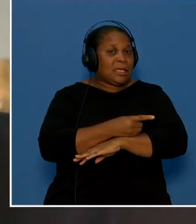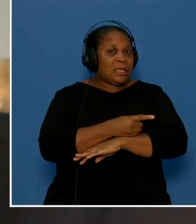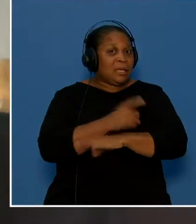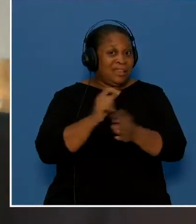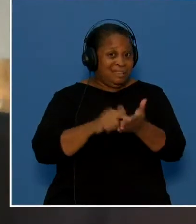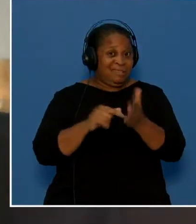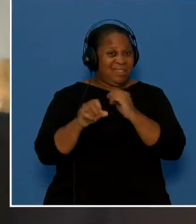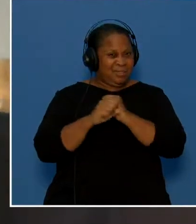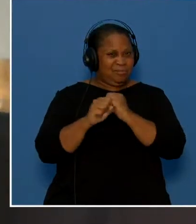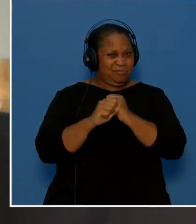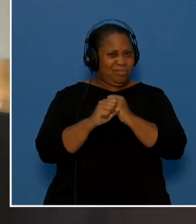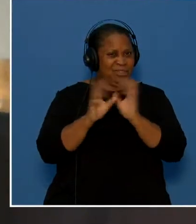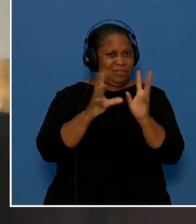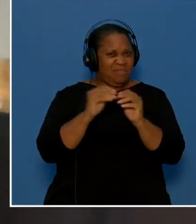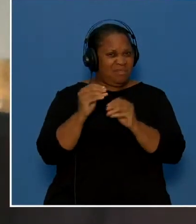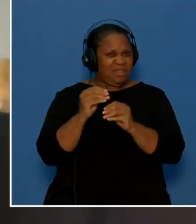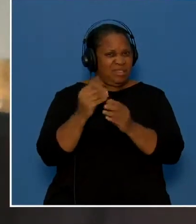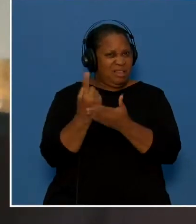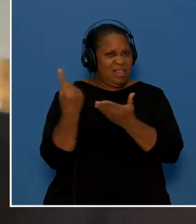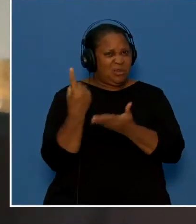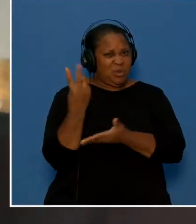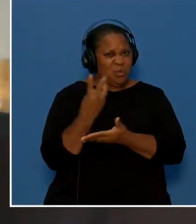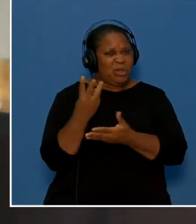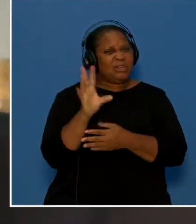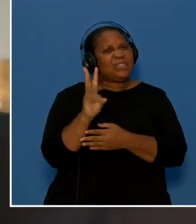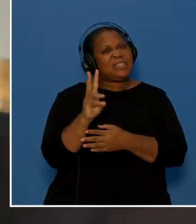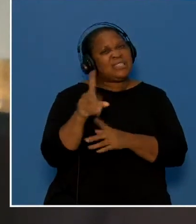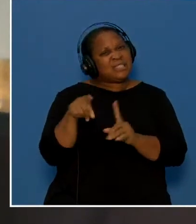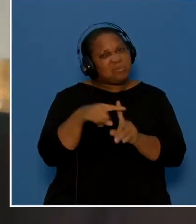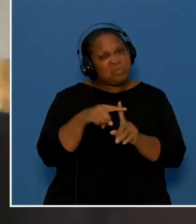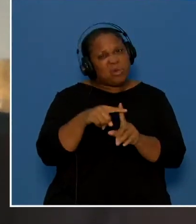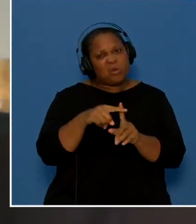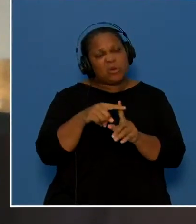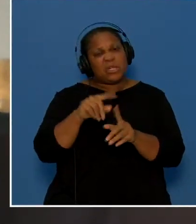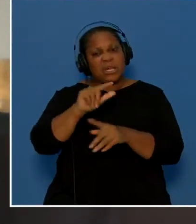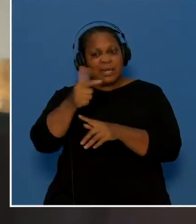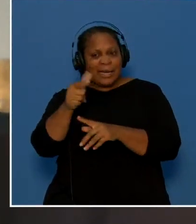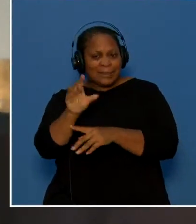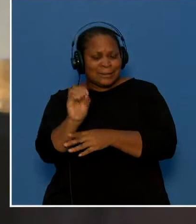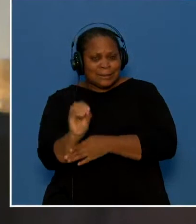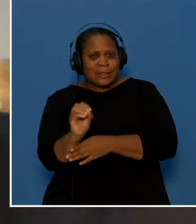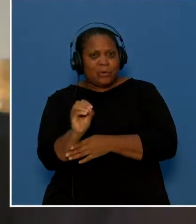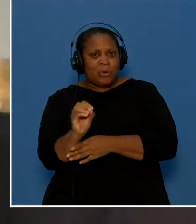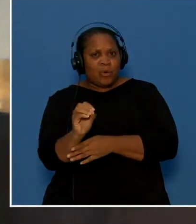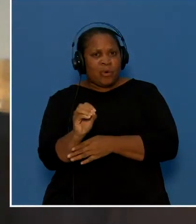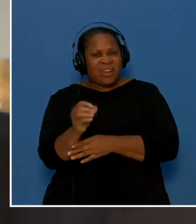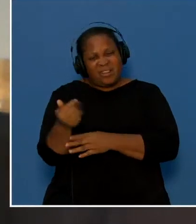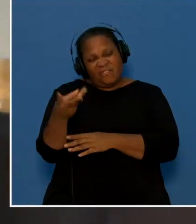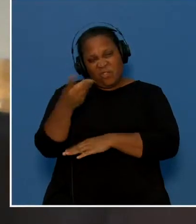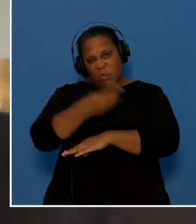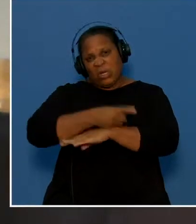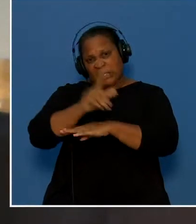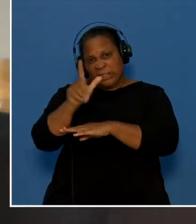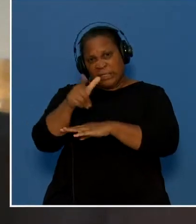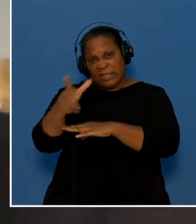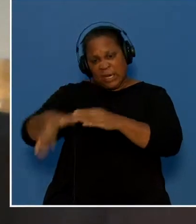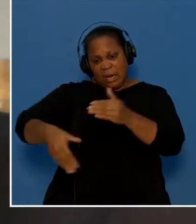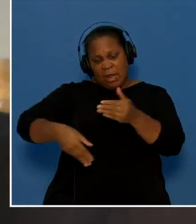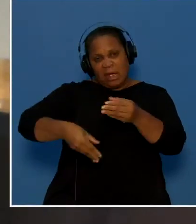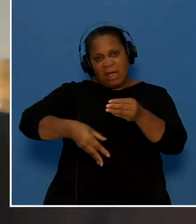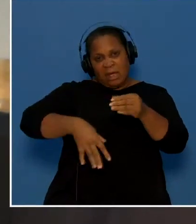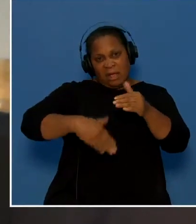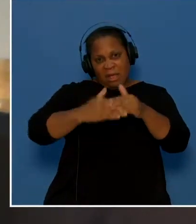press conference, I think it was last Wednesday night, we had 6 positive. The next night, we had 0. And a few days after that, up until today,